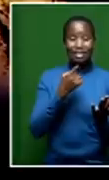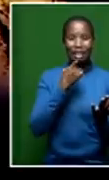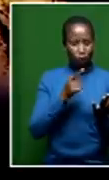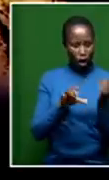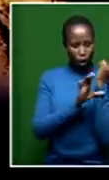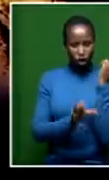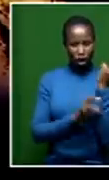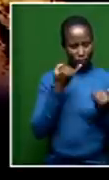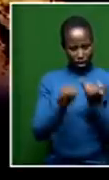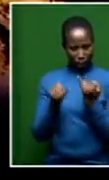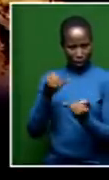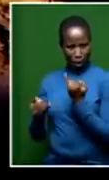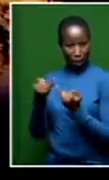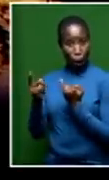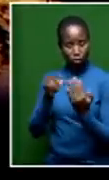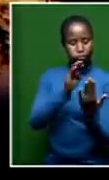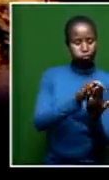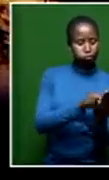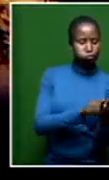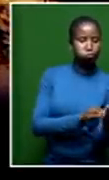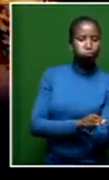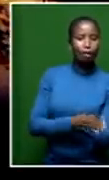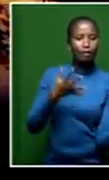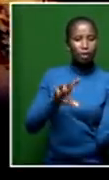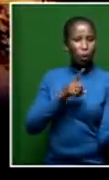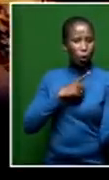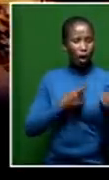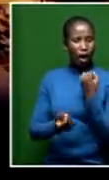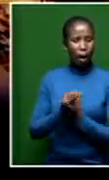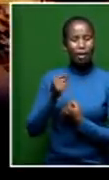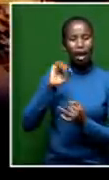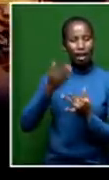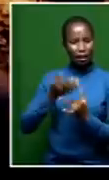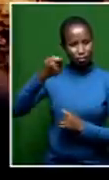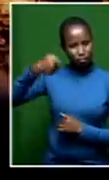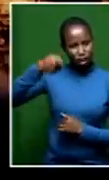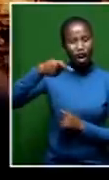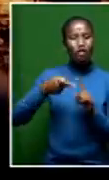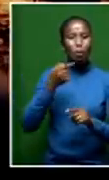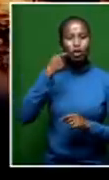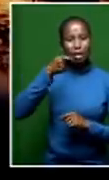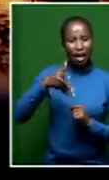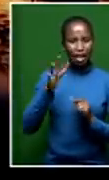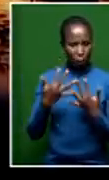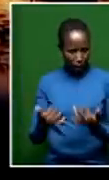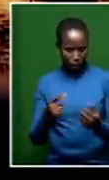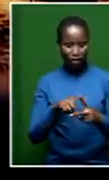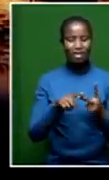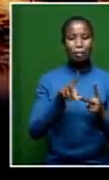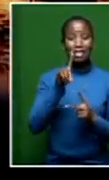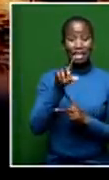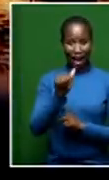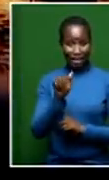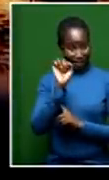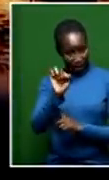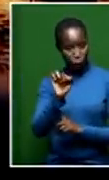errors made by the court in its ruling on the case that was brought by the Speaker of Parliament and the Democratic Alliance, and she wants